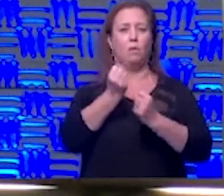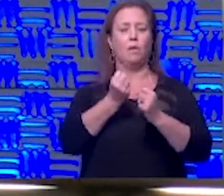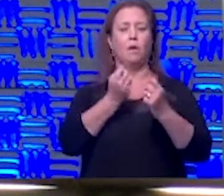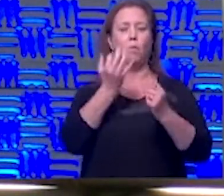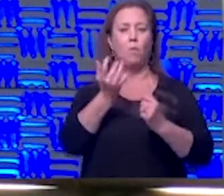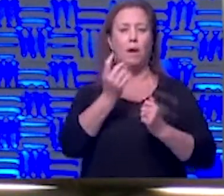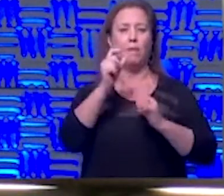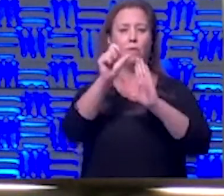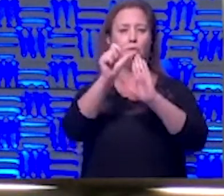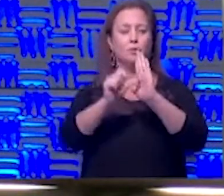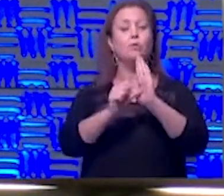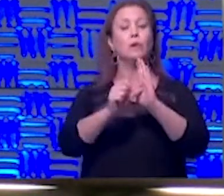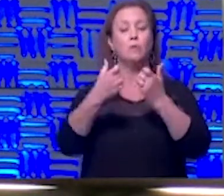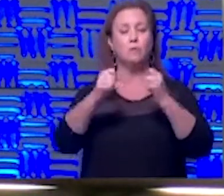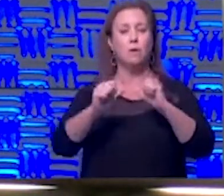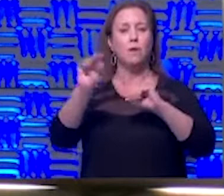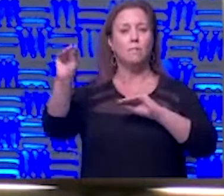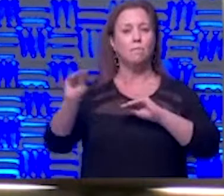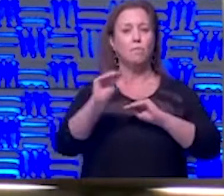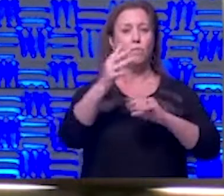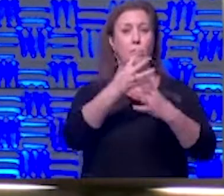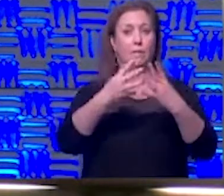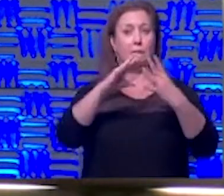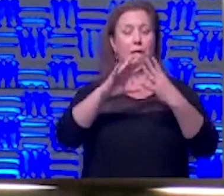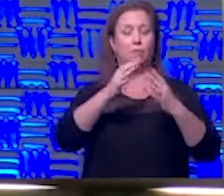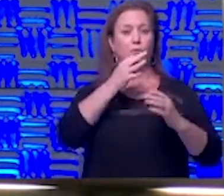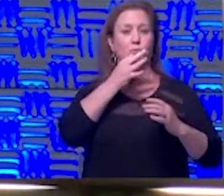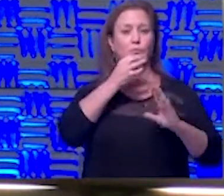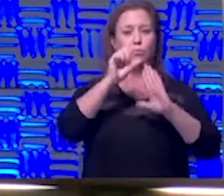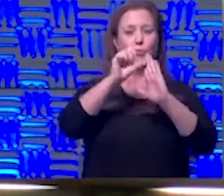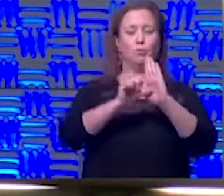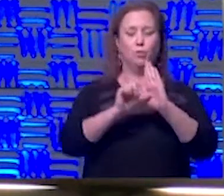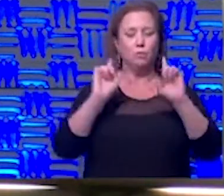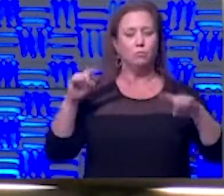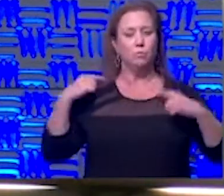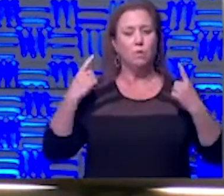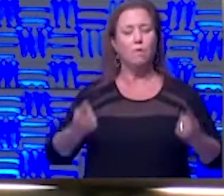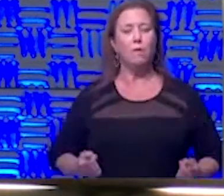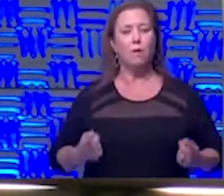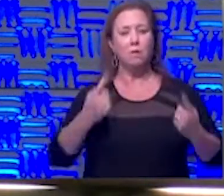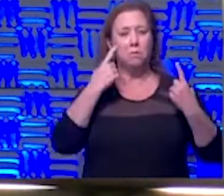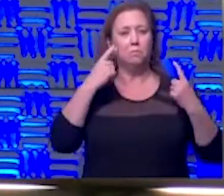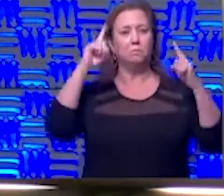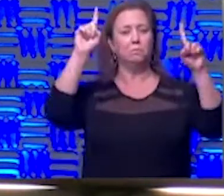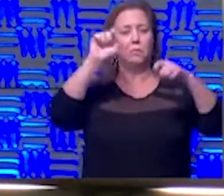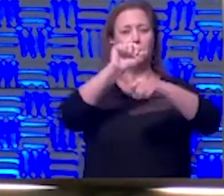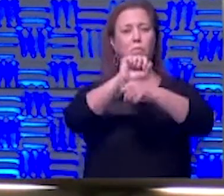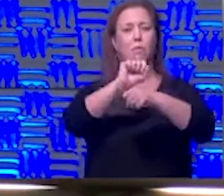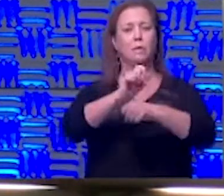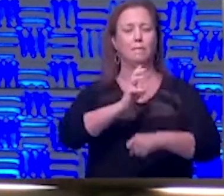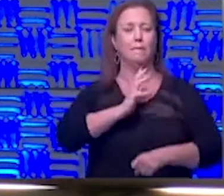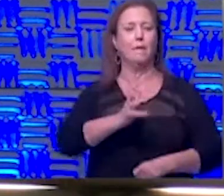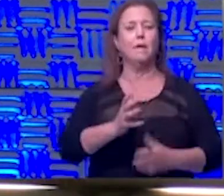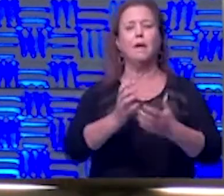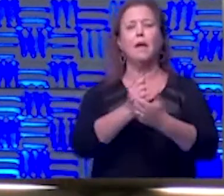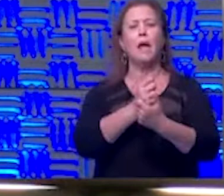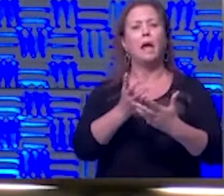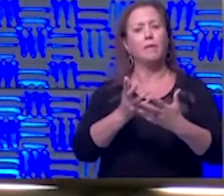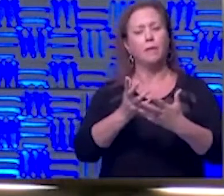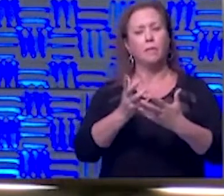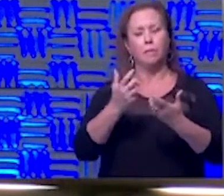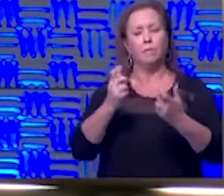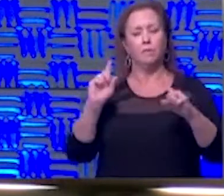them on the schedule as soon as we can. So far, everything is working well. Everything that we've done to keep patients